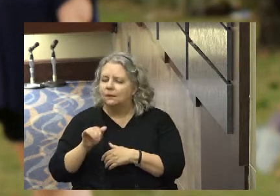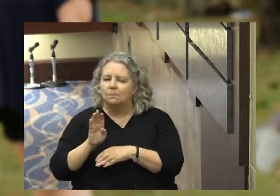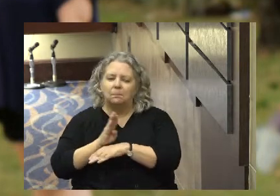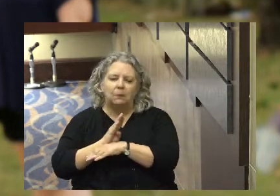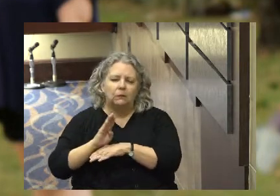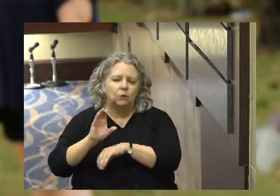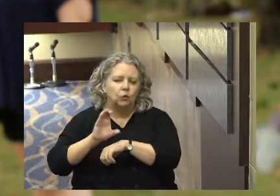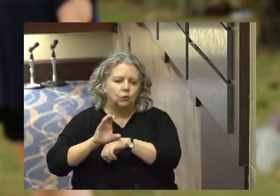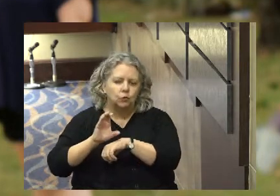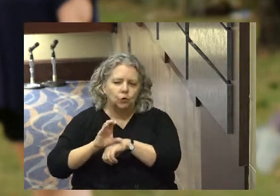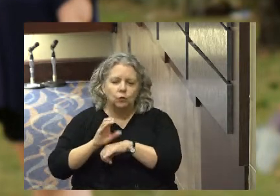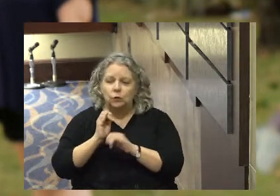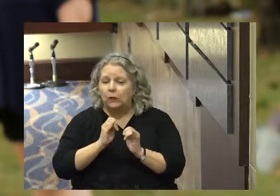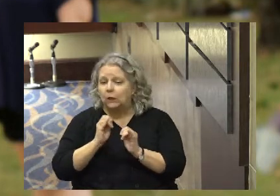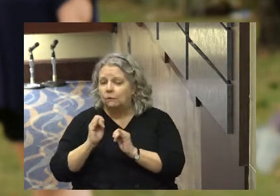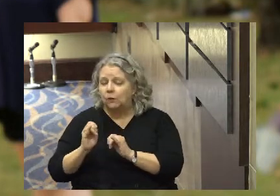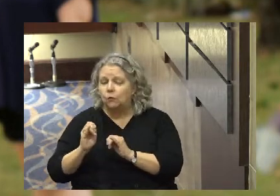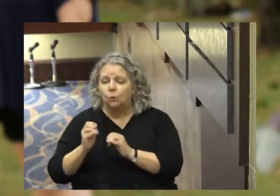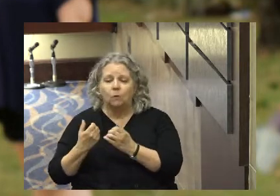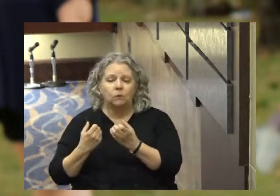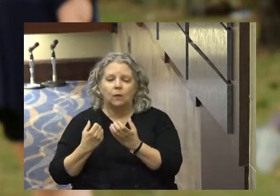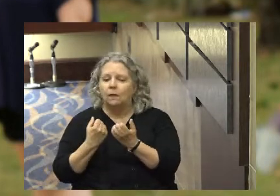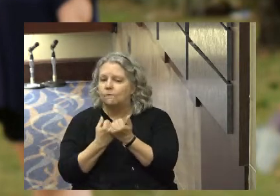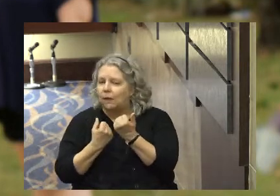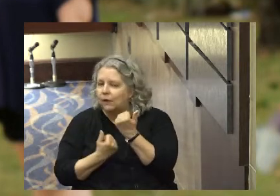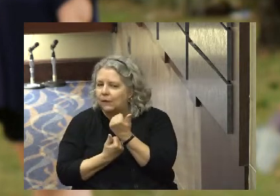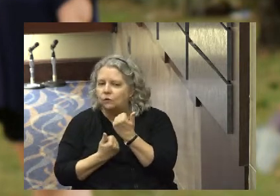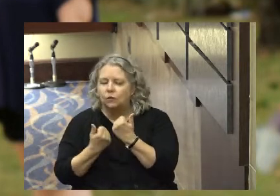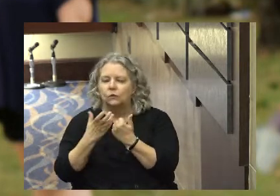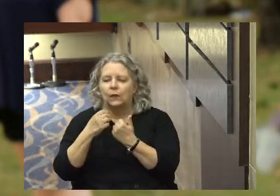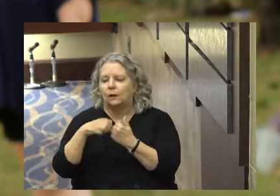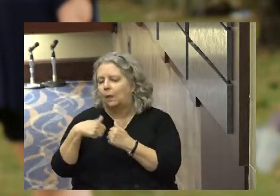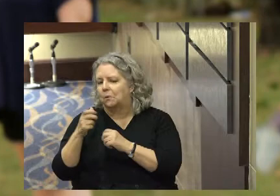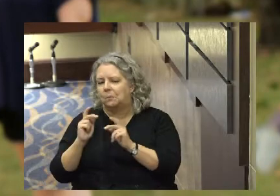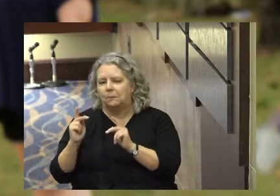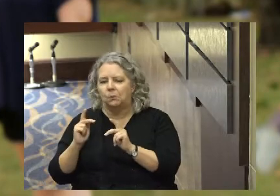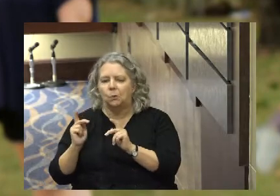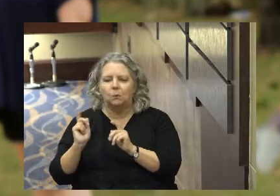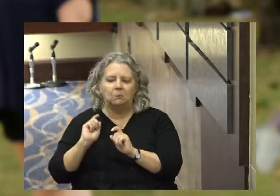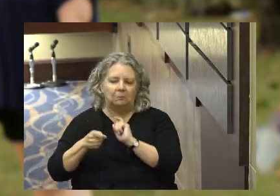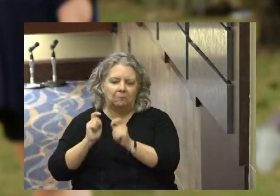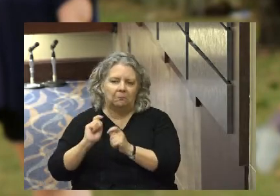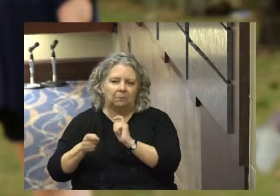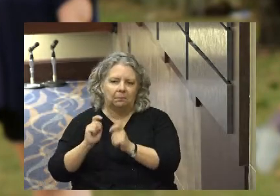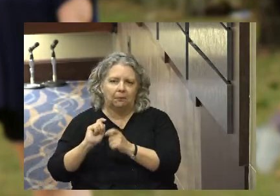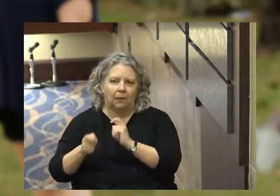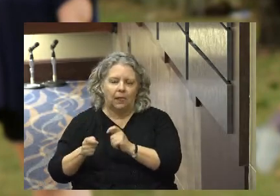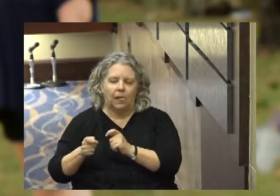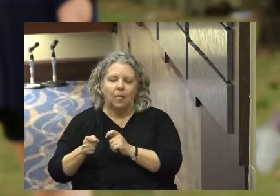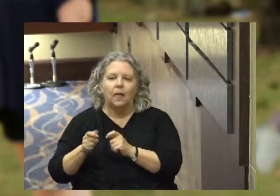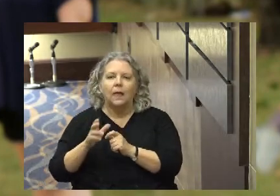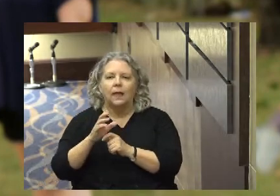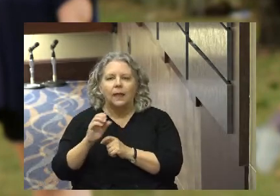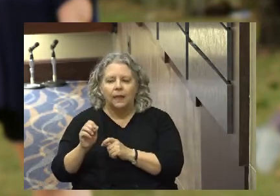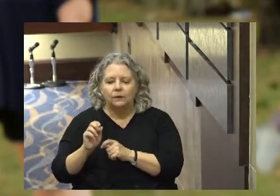local foundations, and others in the community. Their gifts are recycled as Habitat homeowners